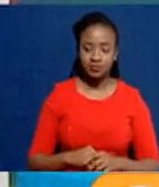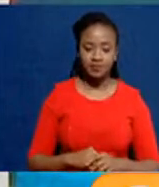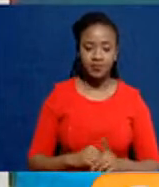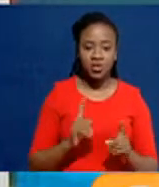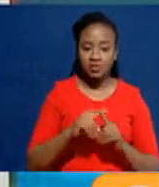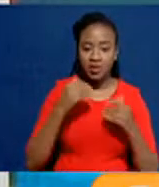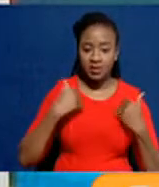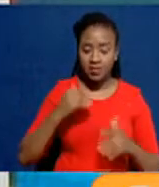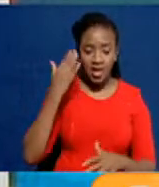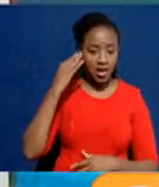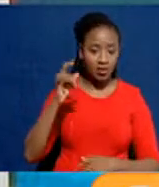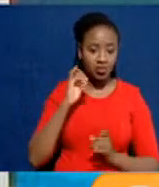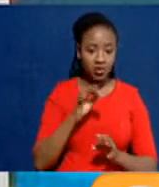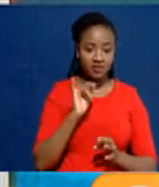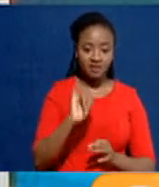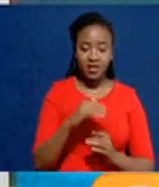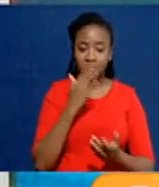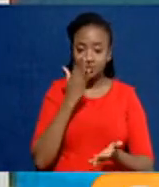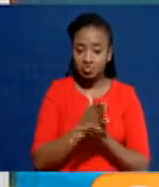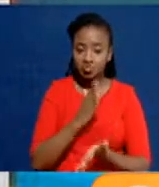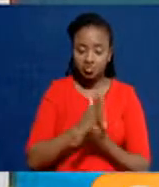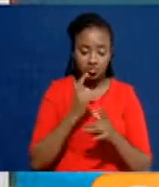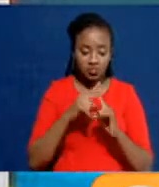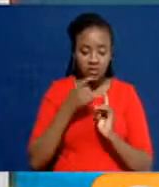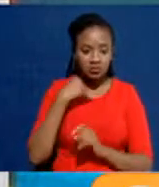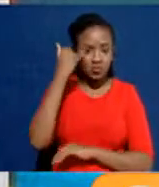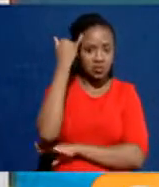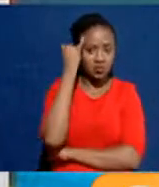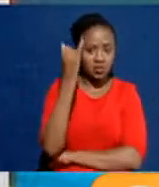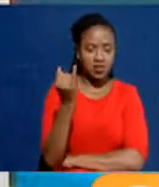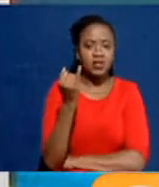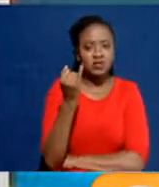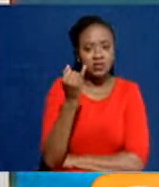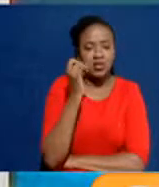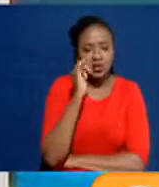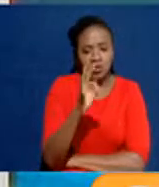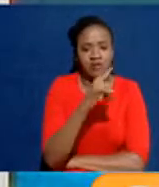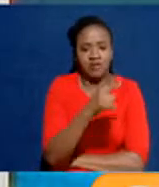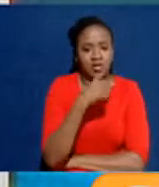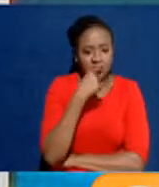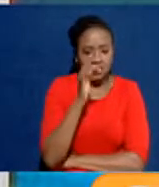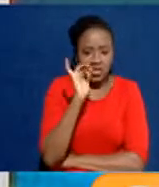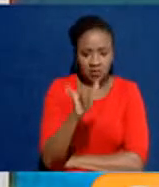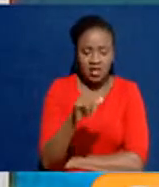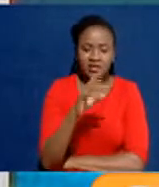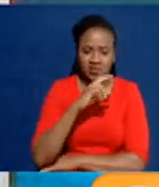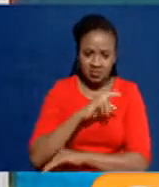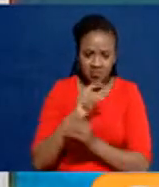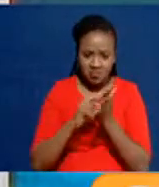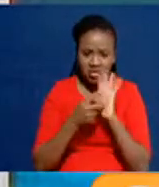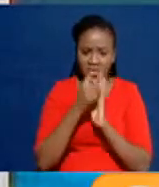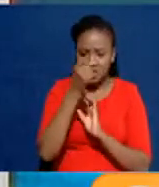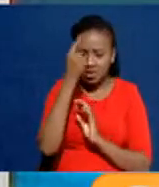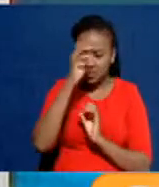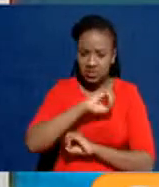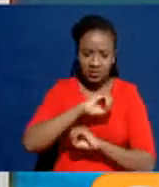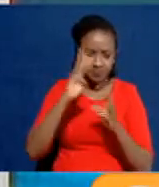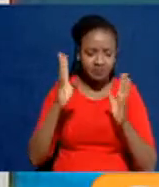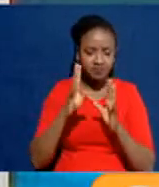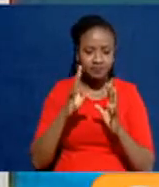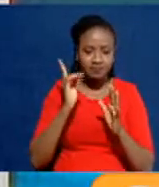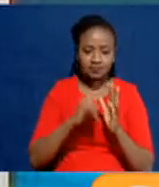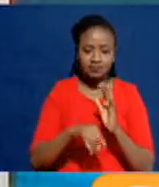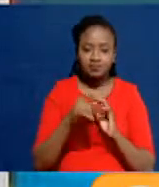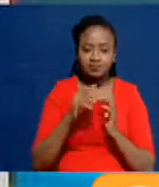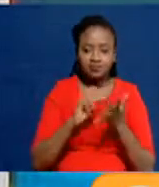true, but I would imagine for him to state such a thing, he must know what it means, because he, of all people, should know